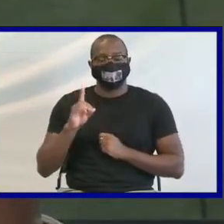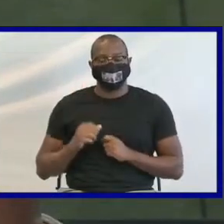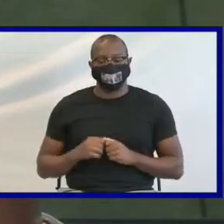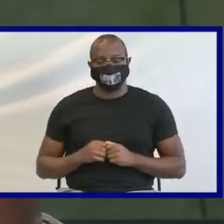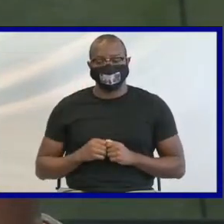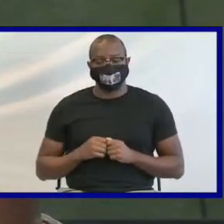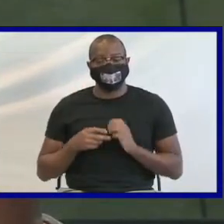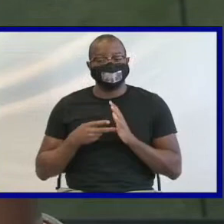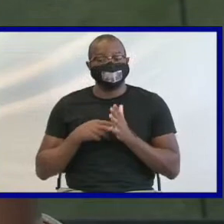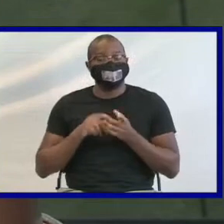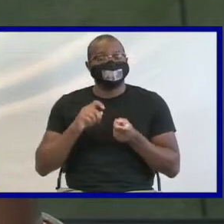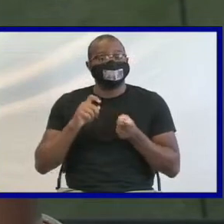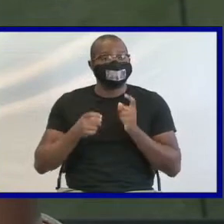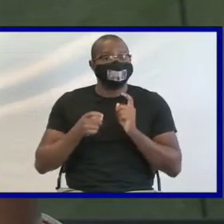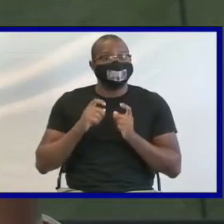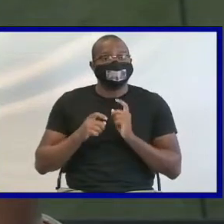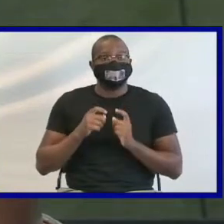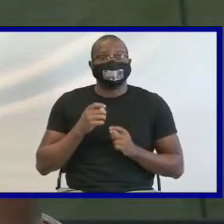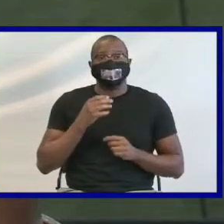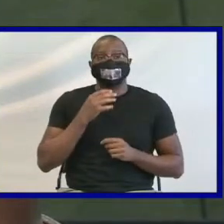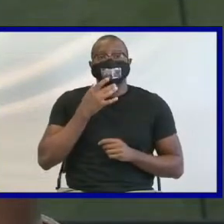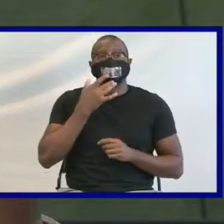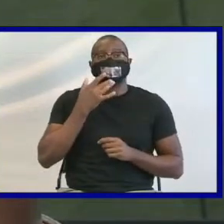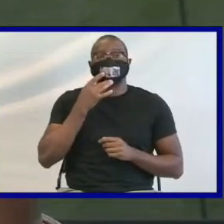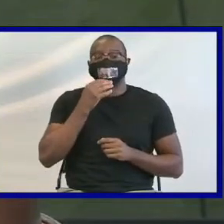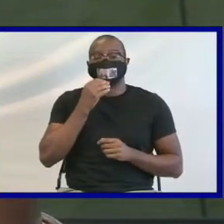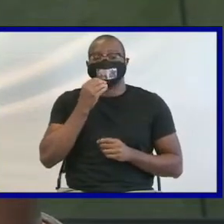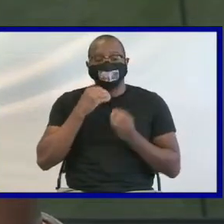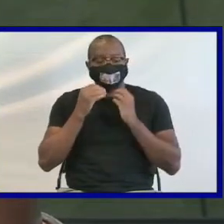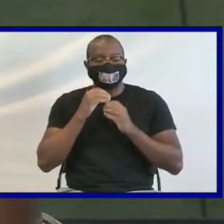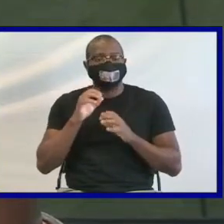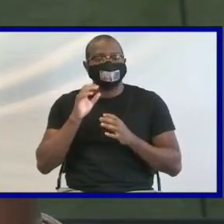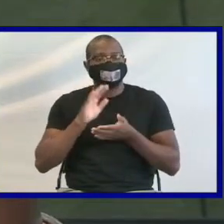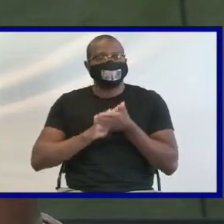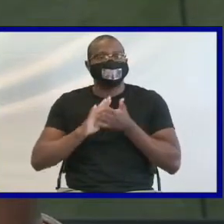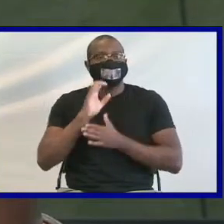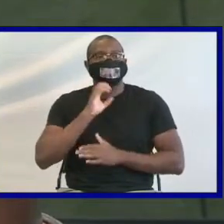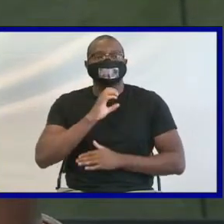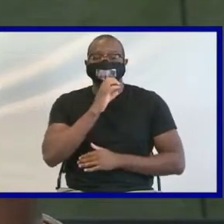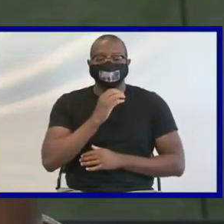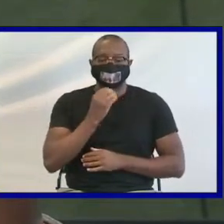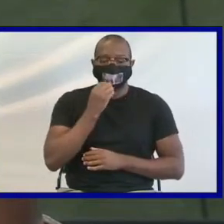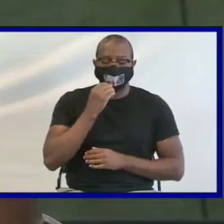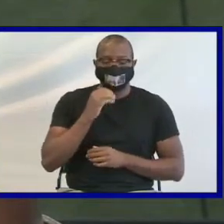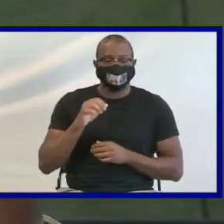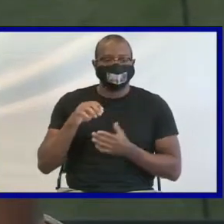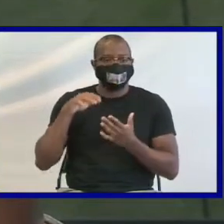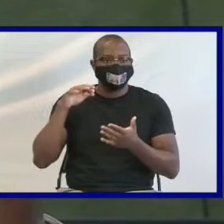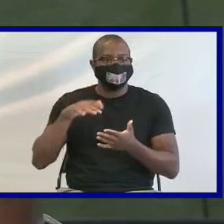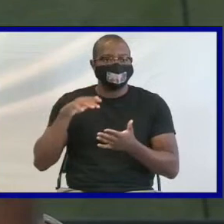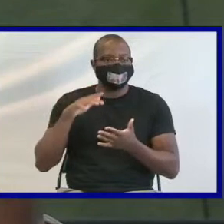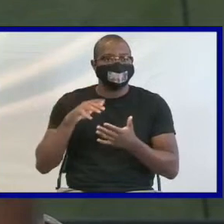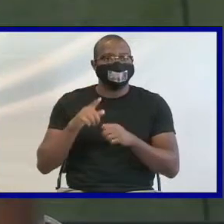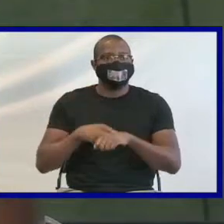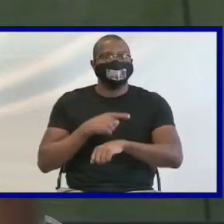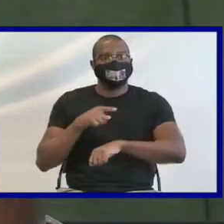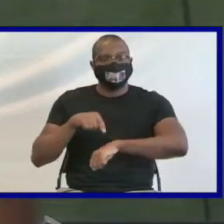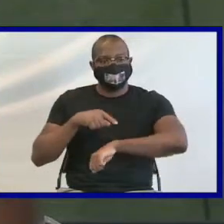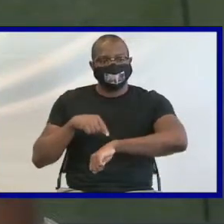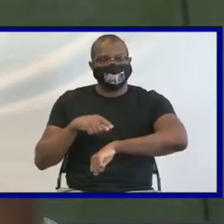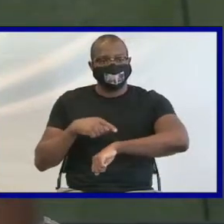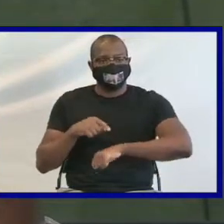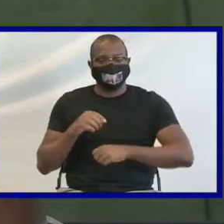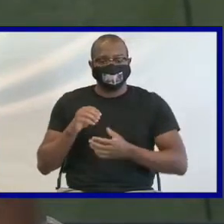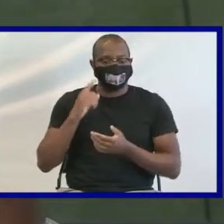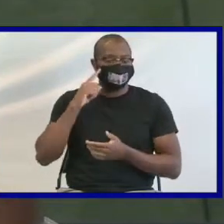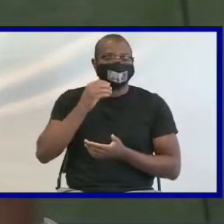It meant adjusting to the tasty college cafeteria food and actually having to put in long hours of studying to get a good grade.